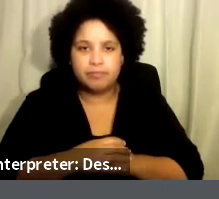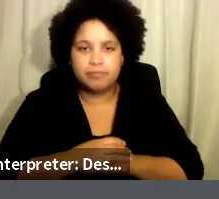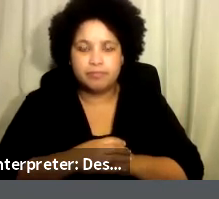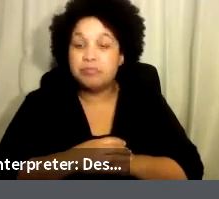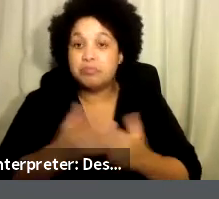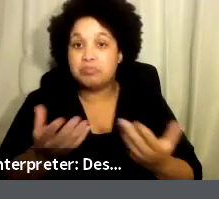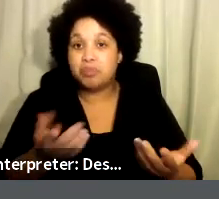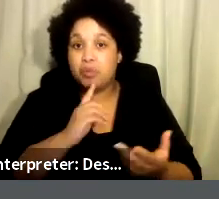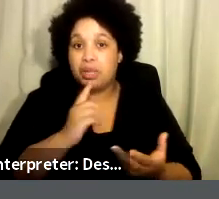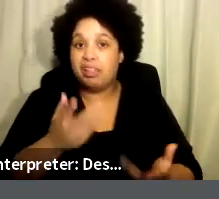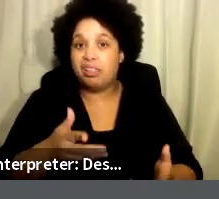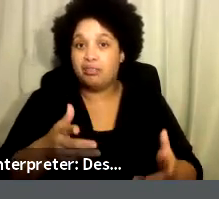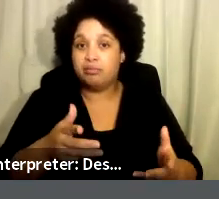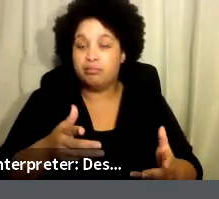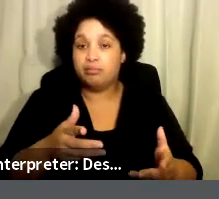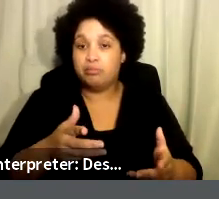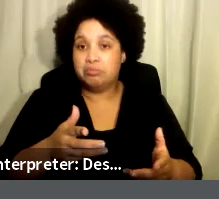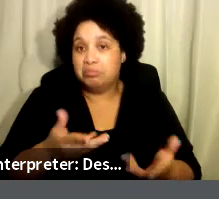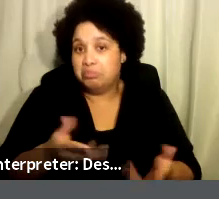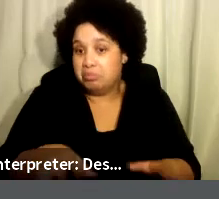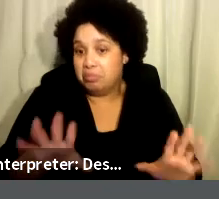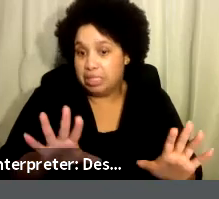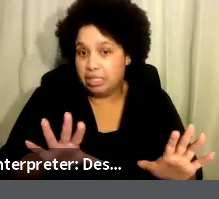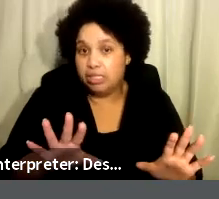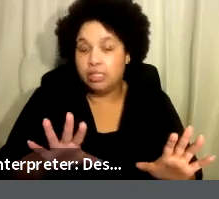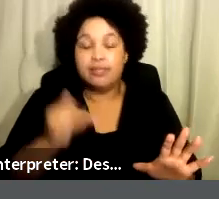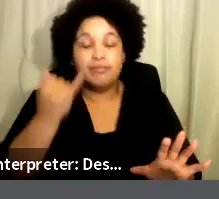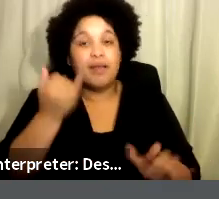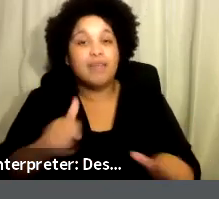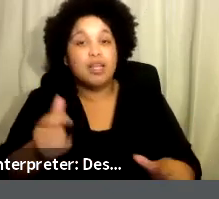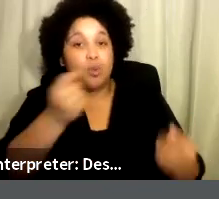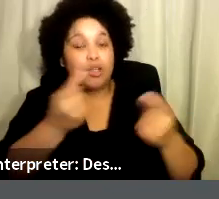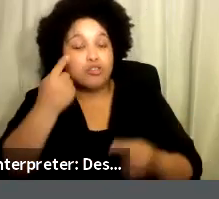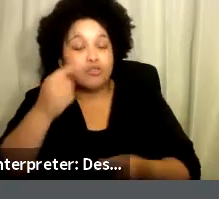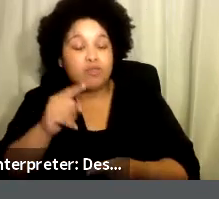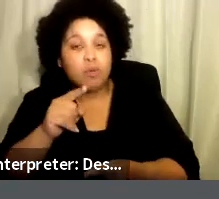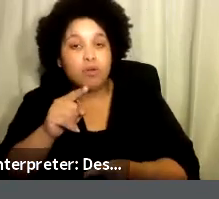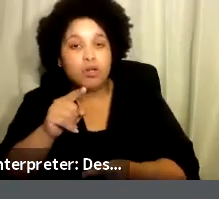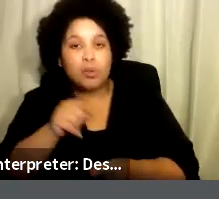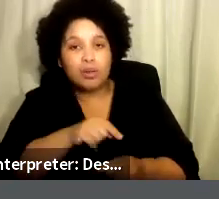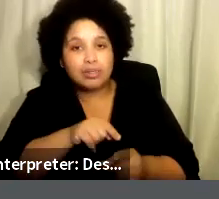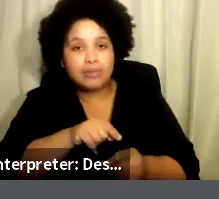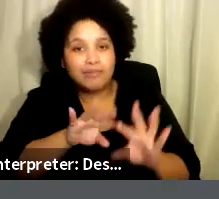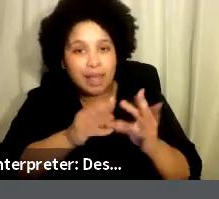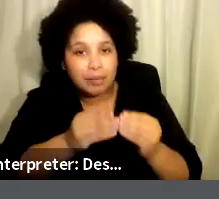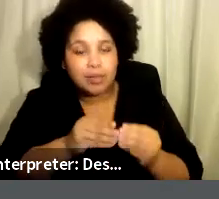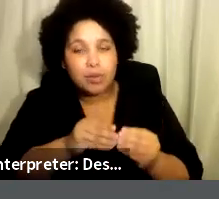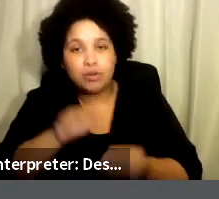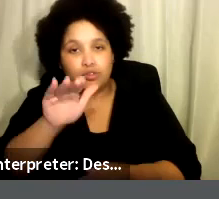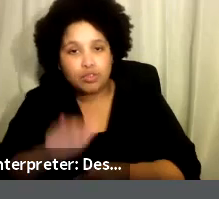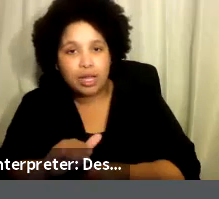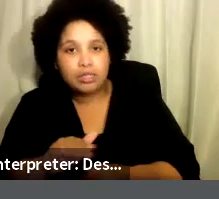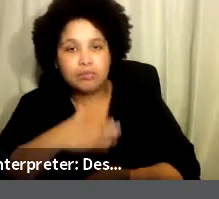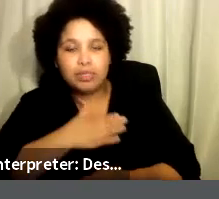Other than that, if again, if you have any questions that are specific to your child or your family, please make sure you give us a call at one